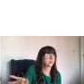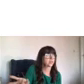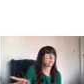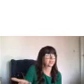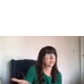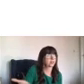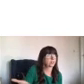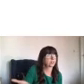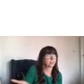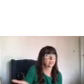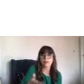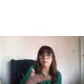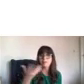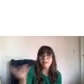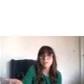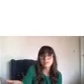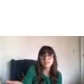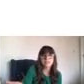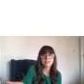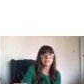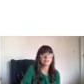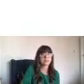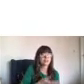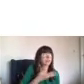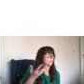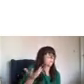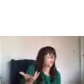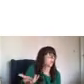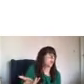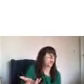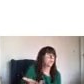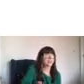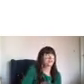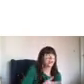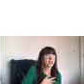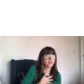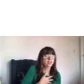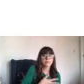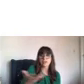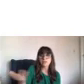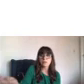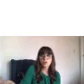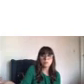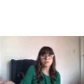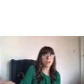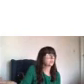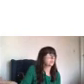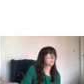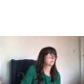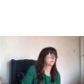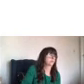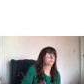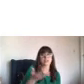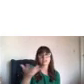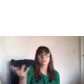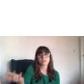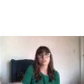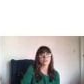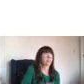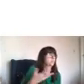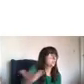means that I have protected characteristics around my marital status. As a father, I have employment rights,